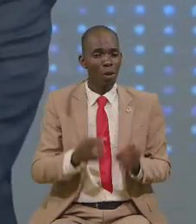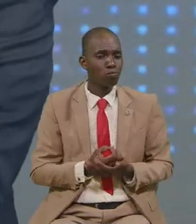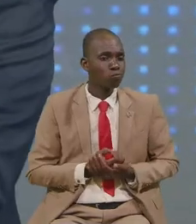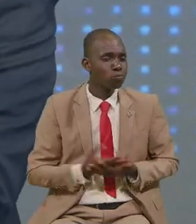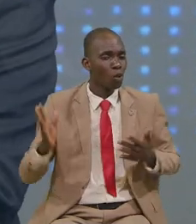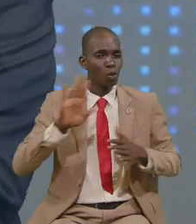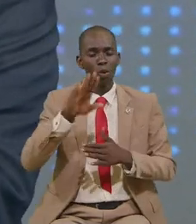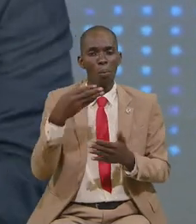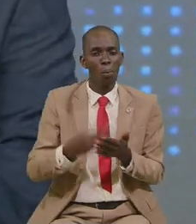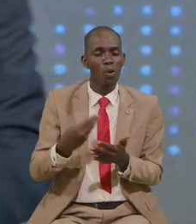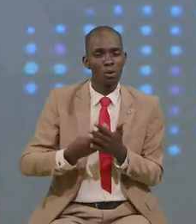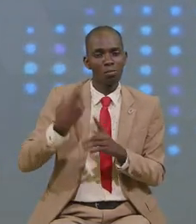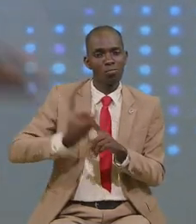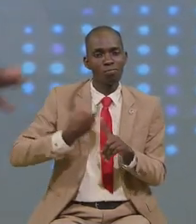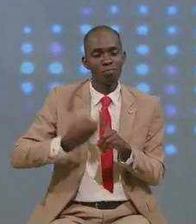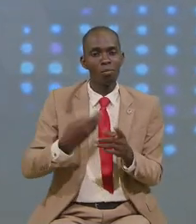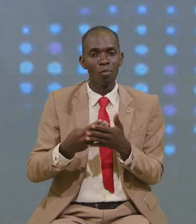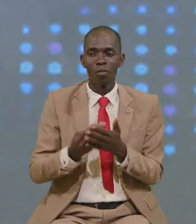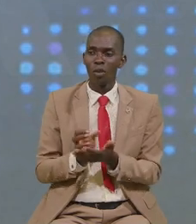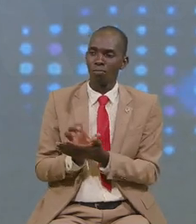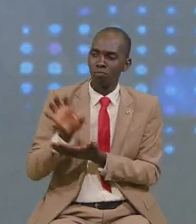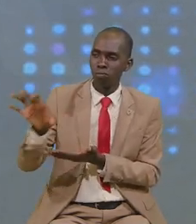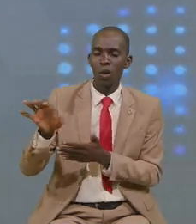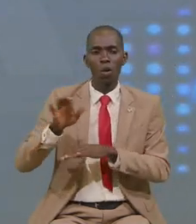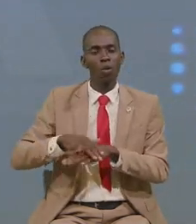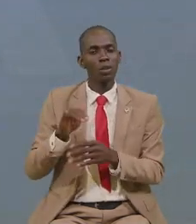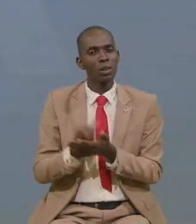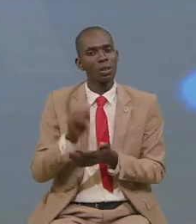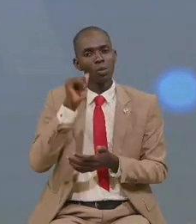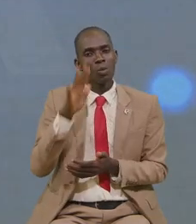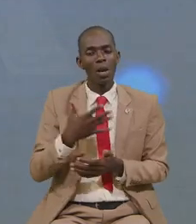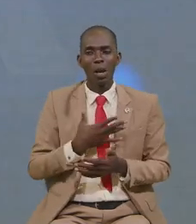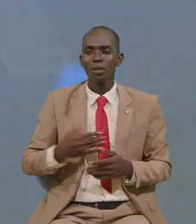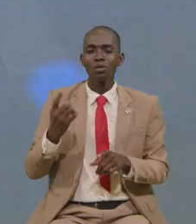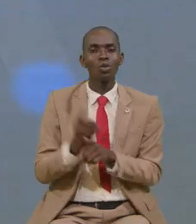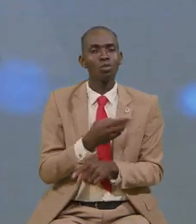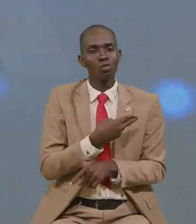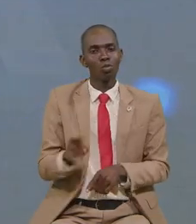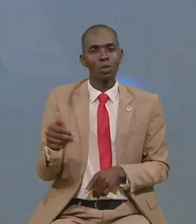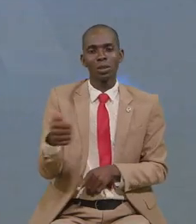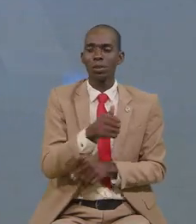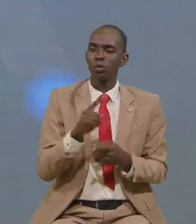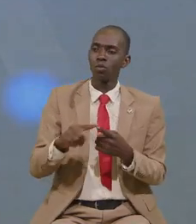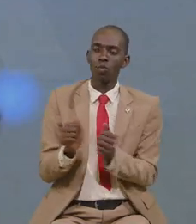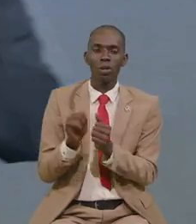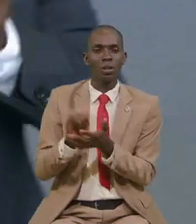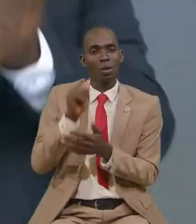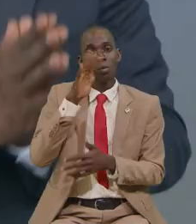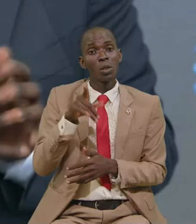on getting them and wanting to mess up with them. You're a captive. You're a captive